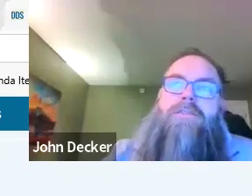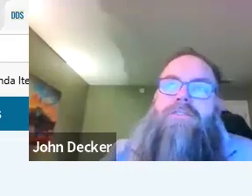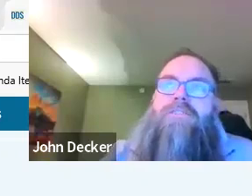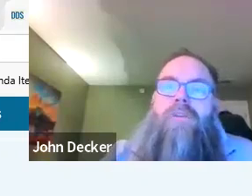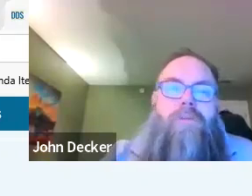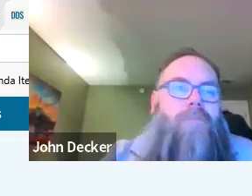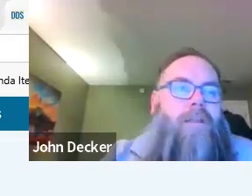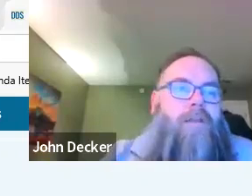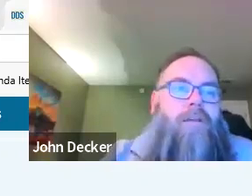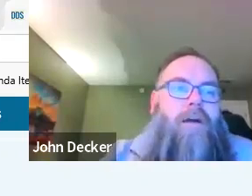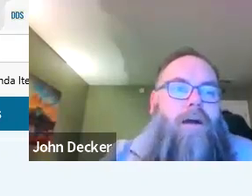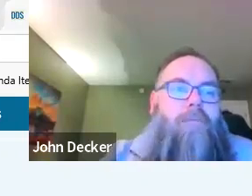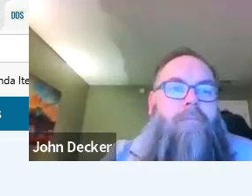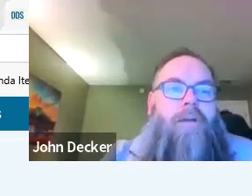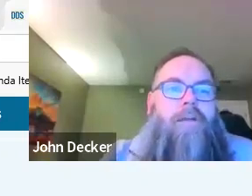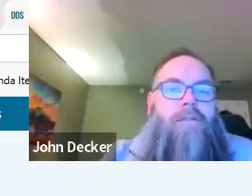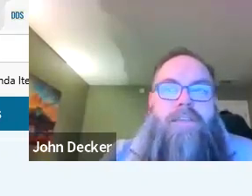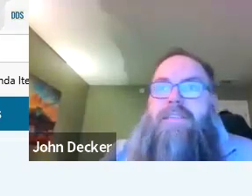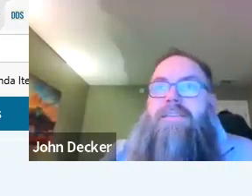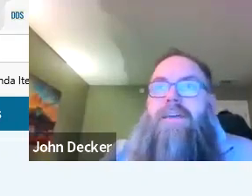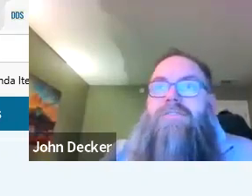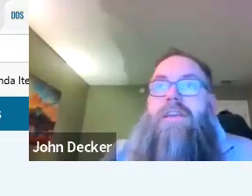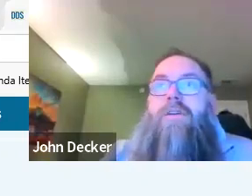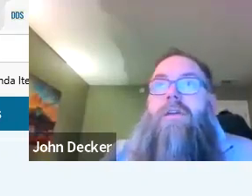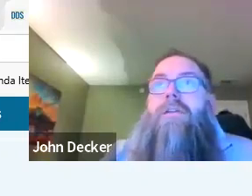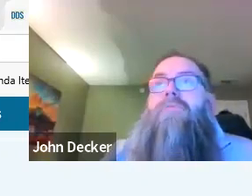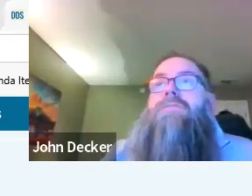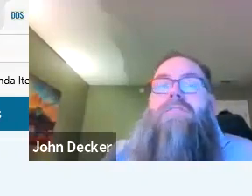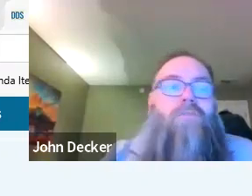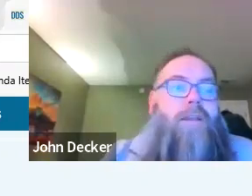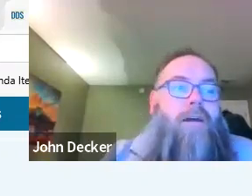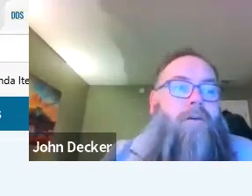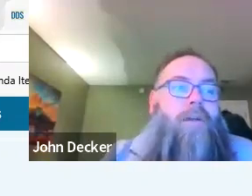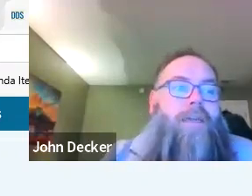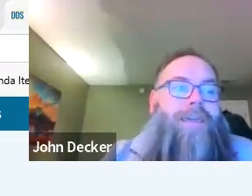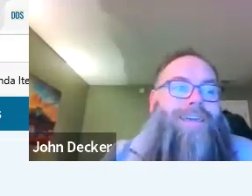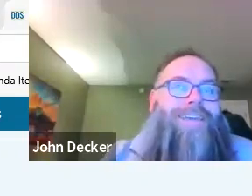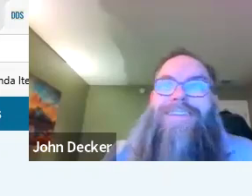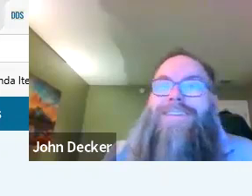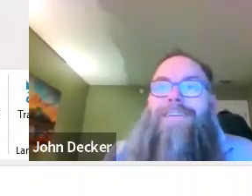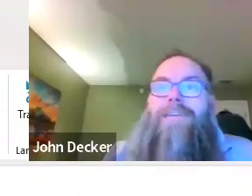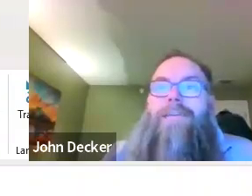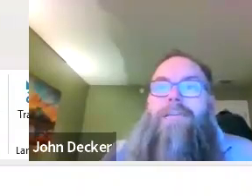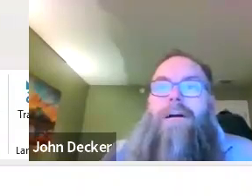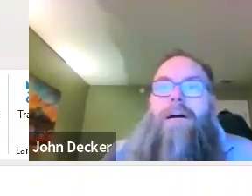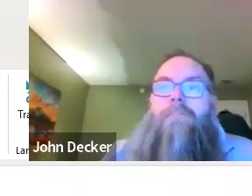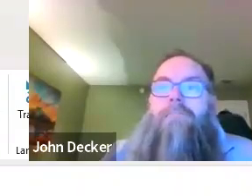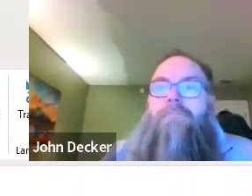And I'm going to share that list in just a moment. But these things I understand are in process right now.